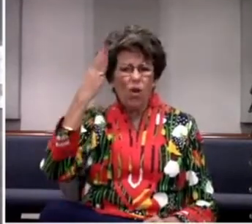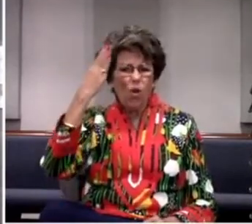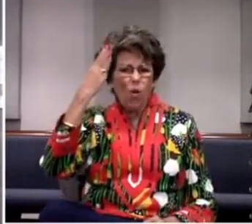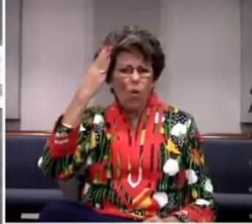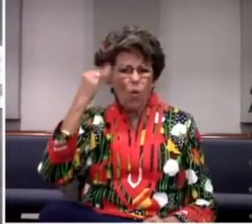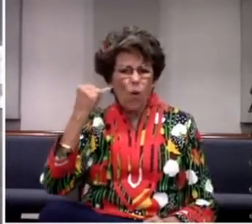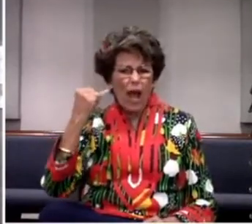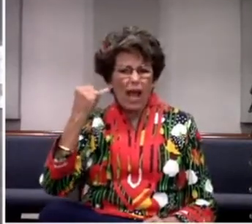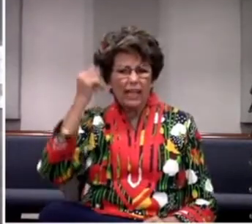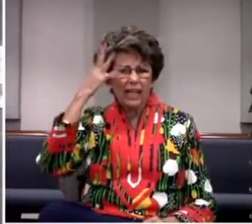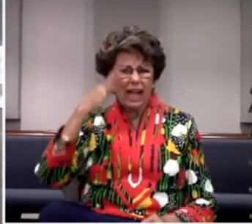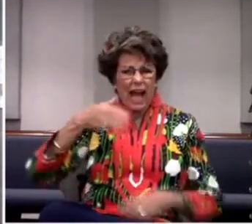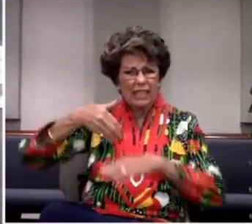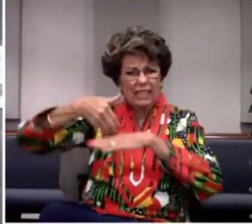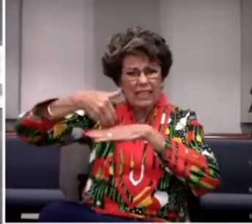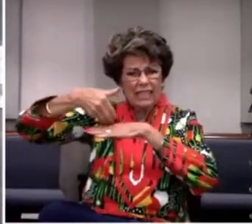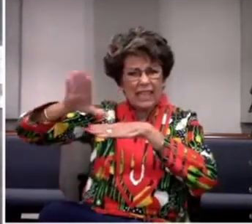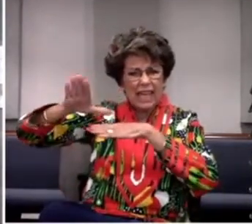the earth?